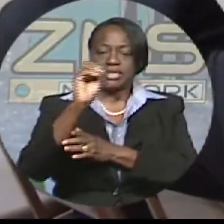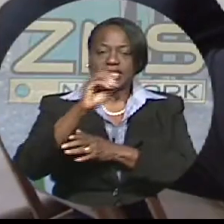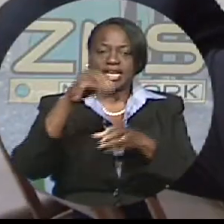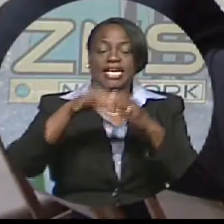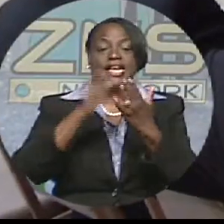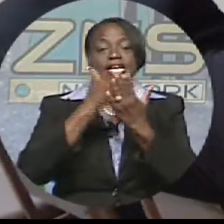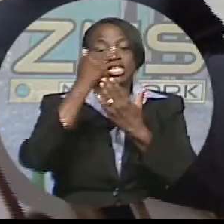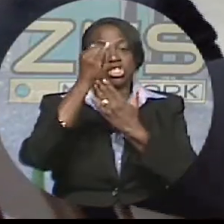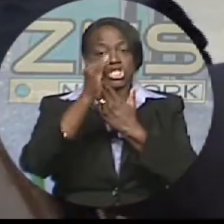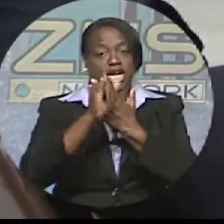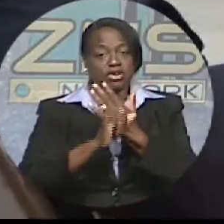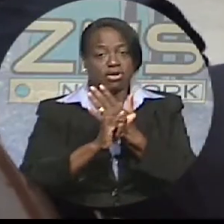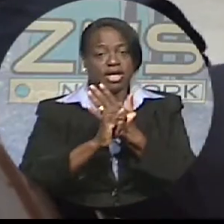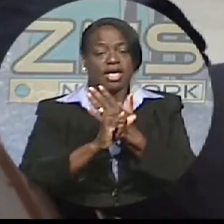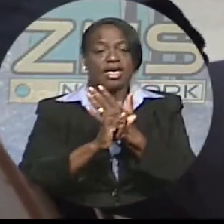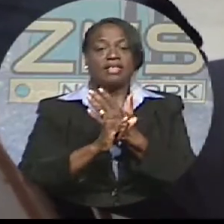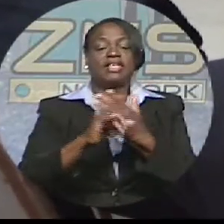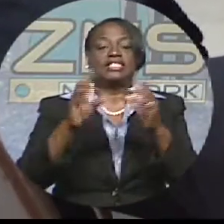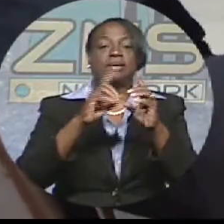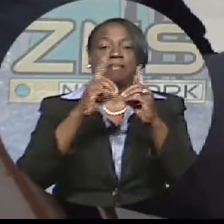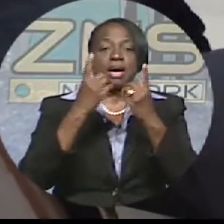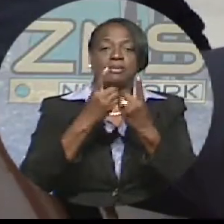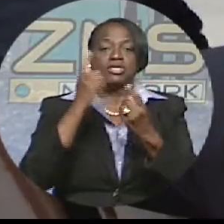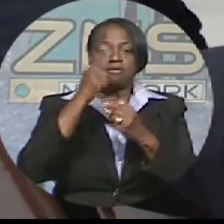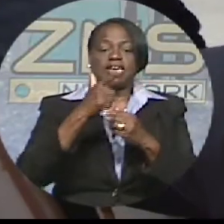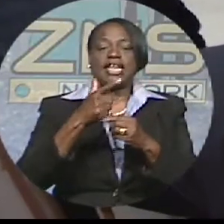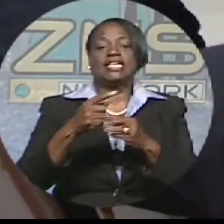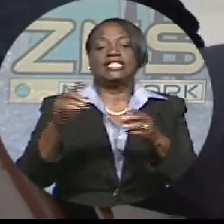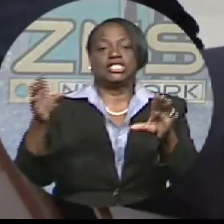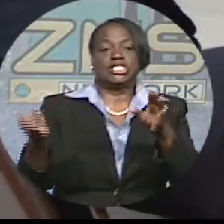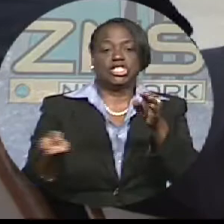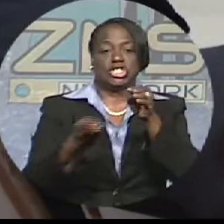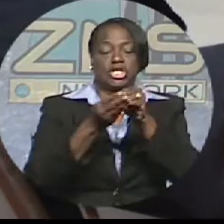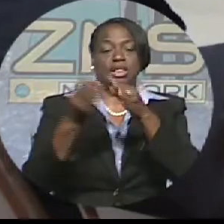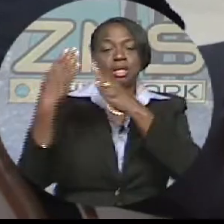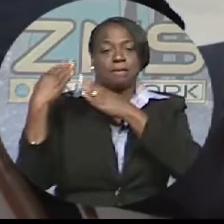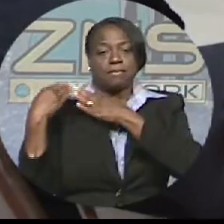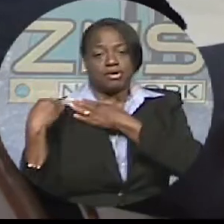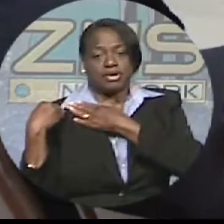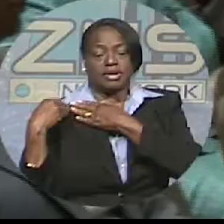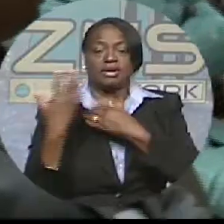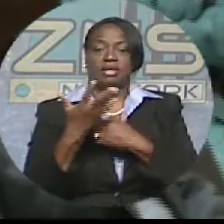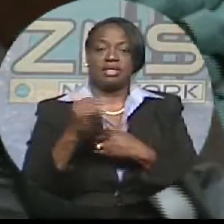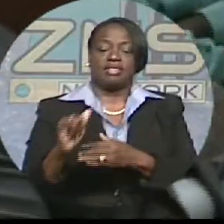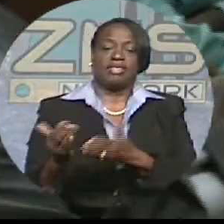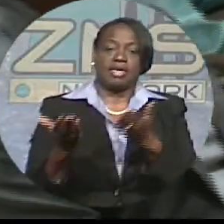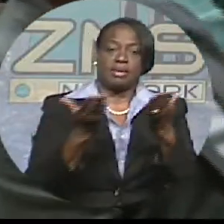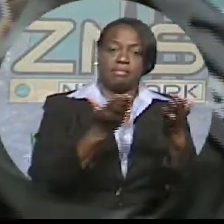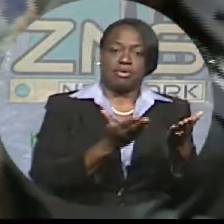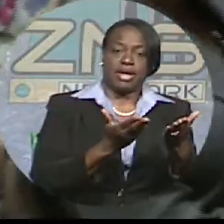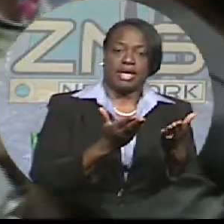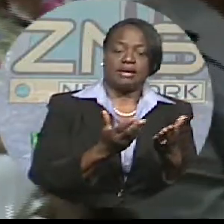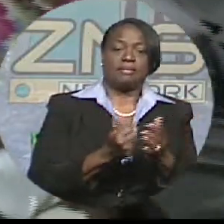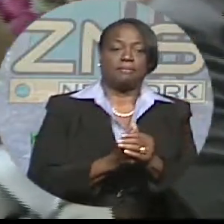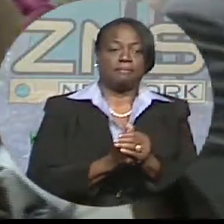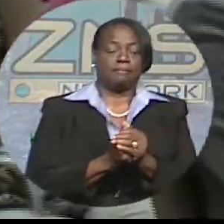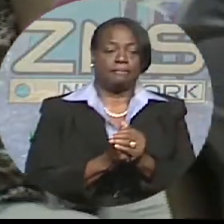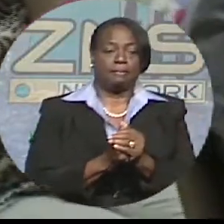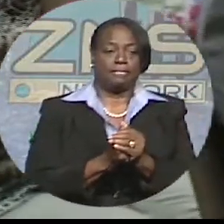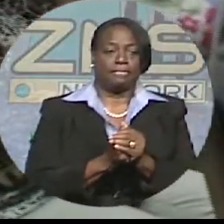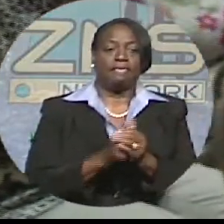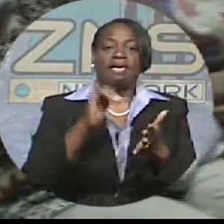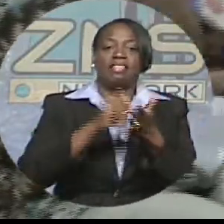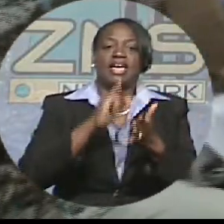any additional burden it brings. There are no plans at present to increase food assistance disbursements, but it is an option. That